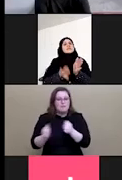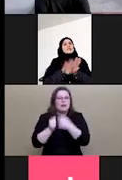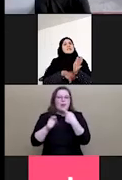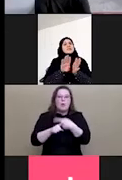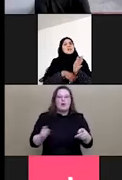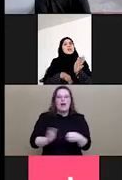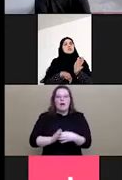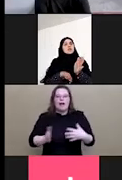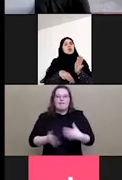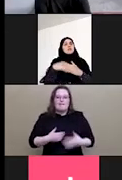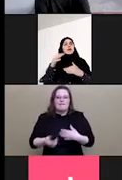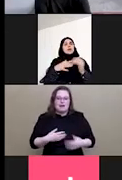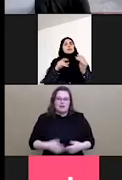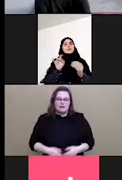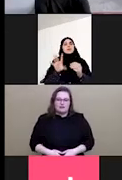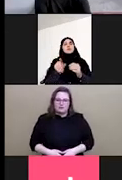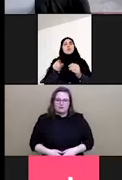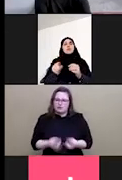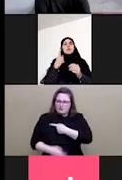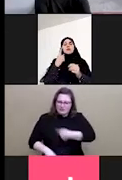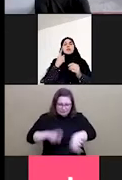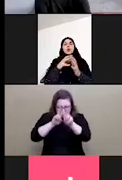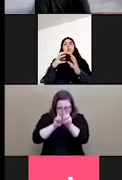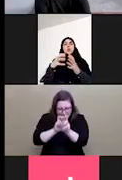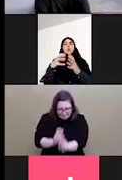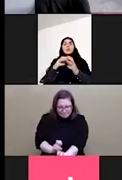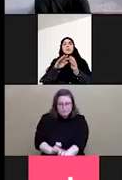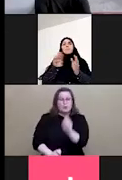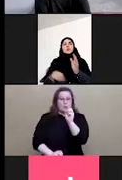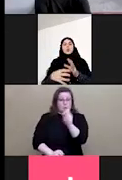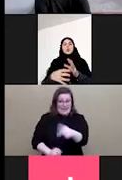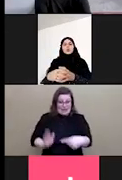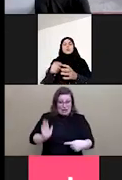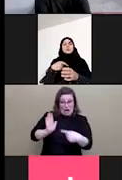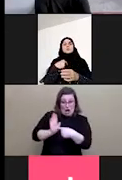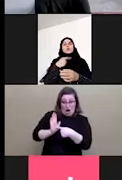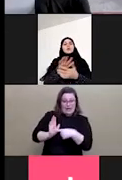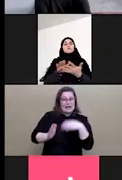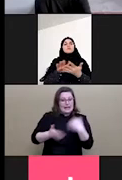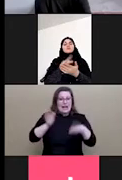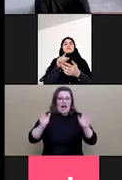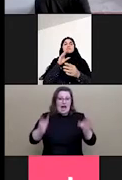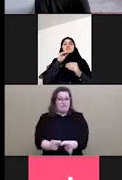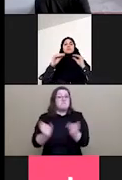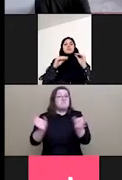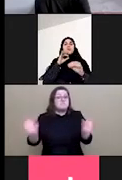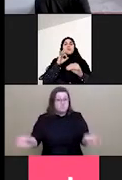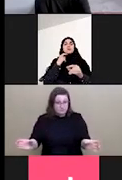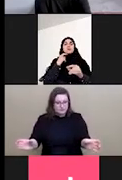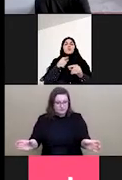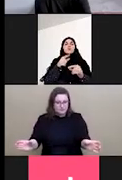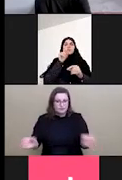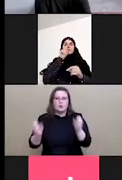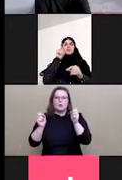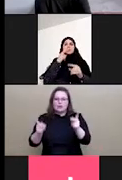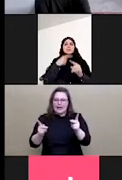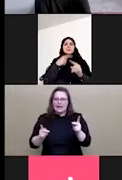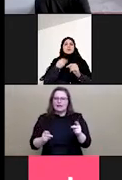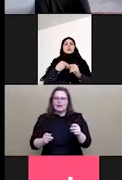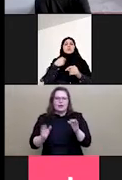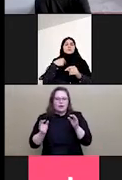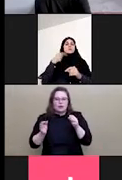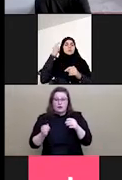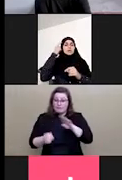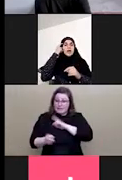this issue, assuming that if the legislation already makes this division, is there such division in terms of the extent of